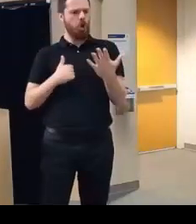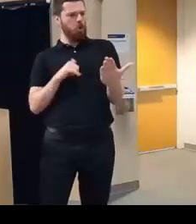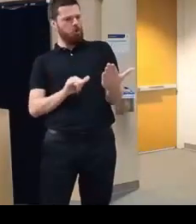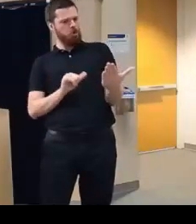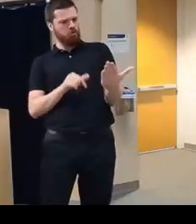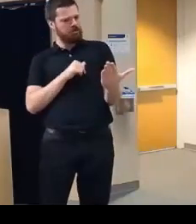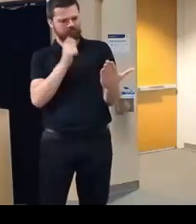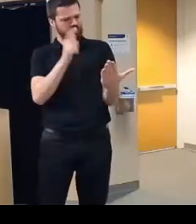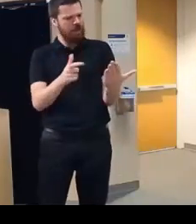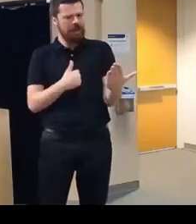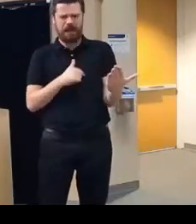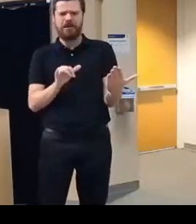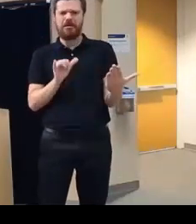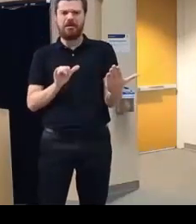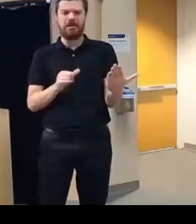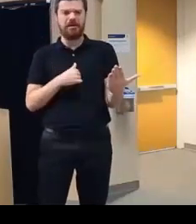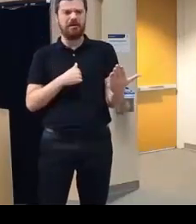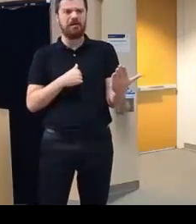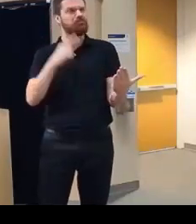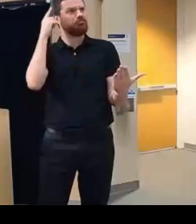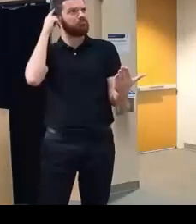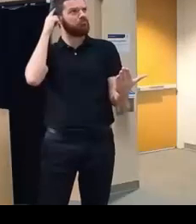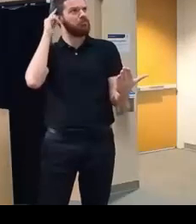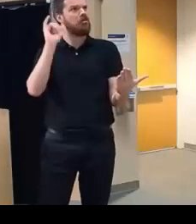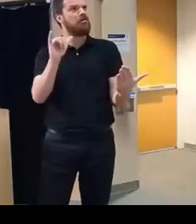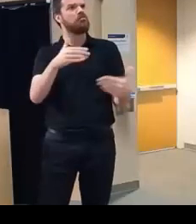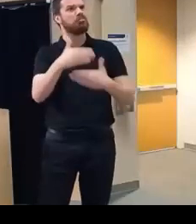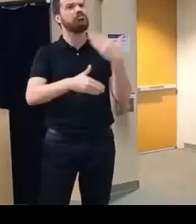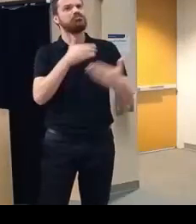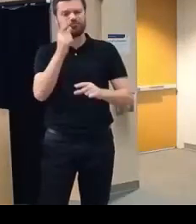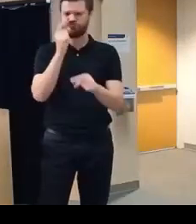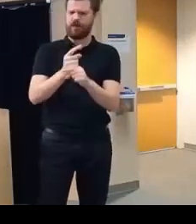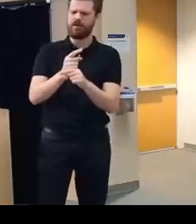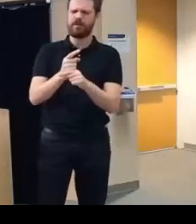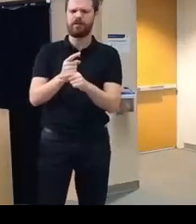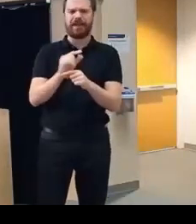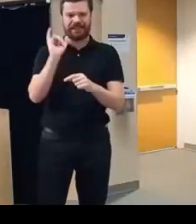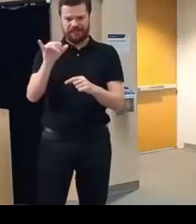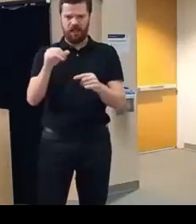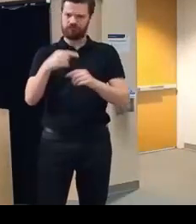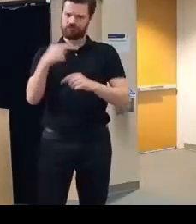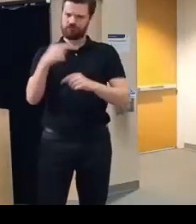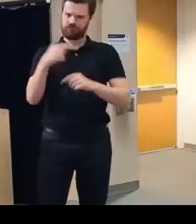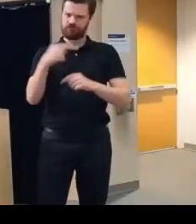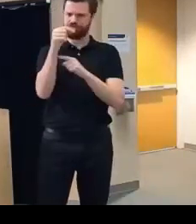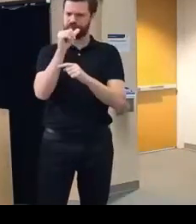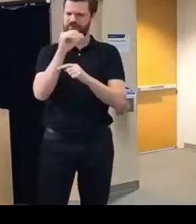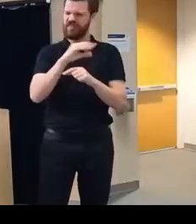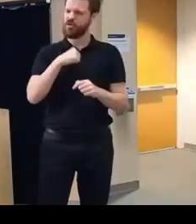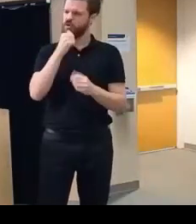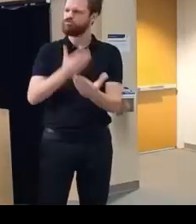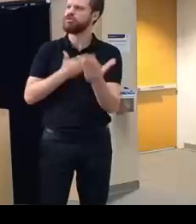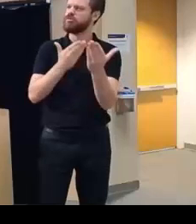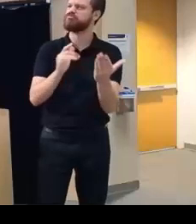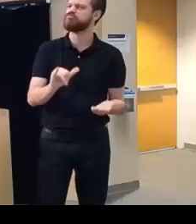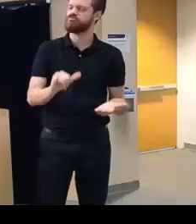surprise. That's not actually what I thought I was going to say, but after doing all of that, that's what kind of came out. And you're right, that is more important, and I don't bring it up. And